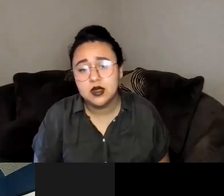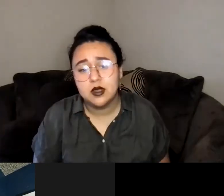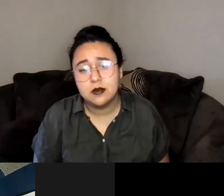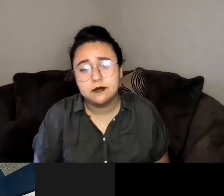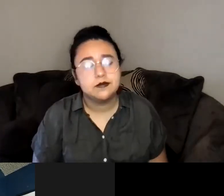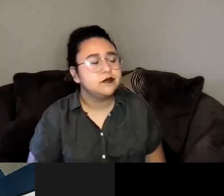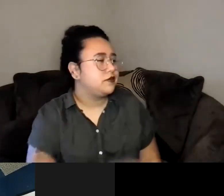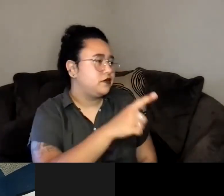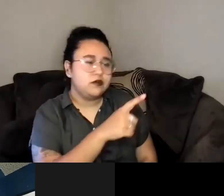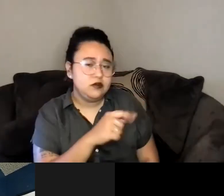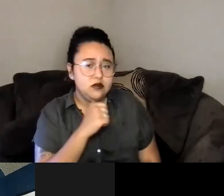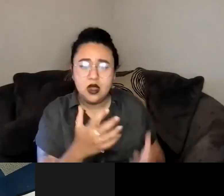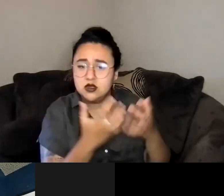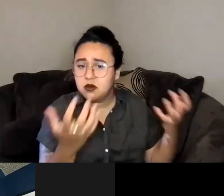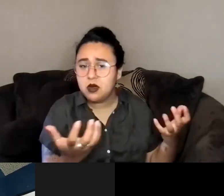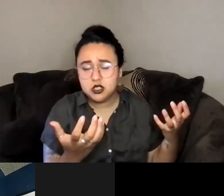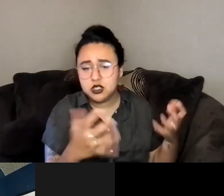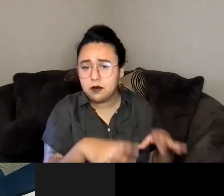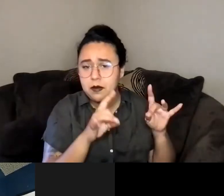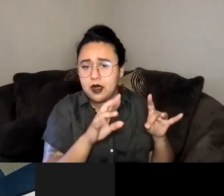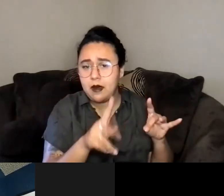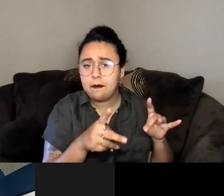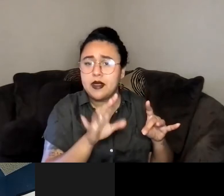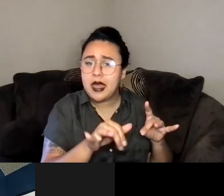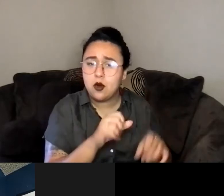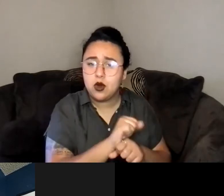It wouldn't take that much to pick up that work and try again.